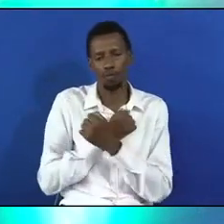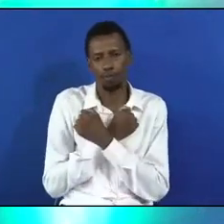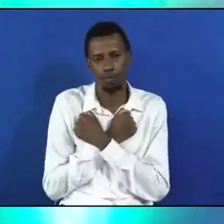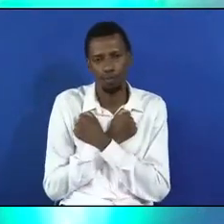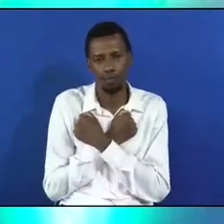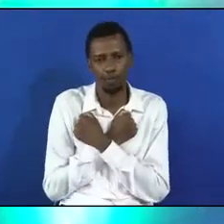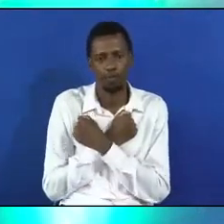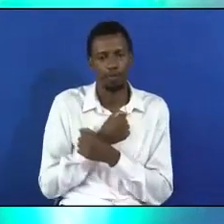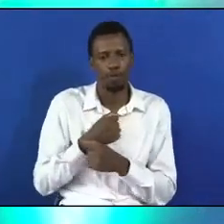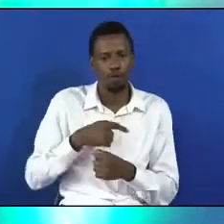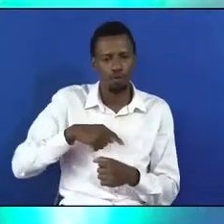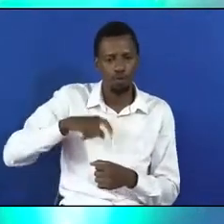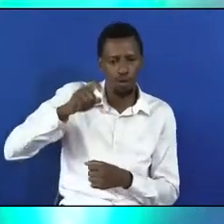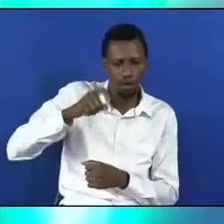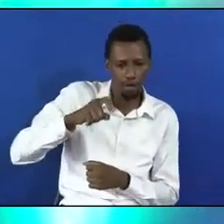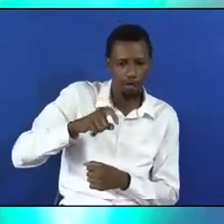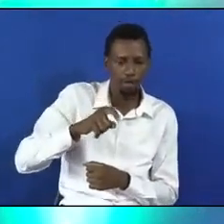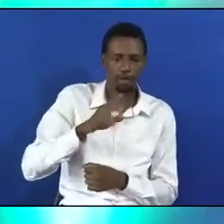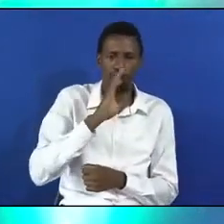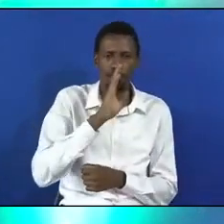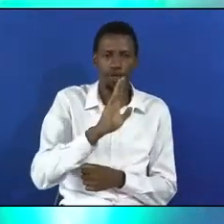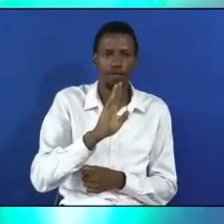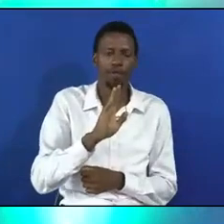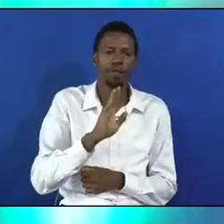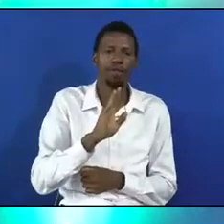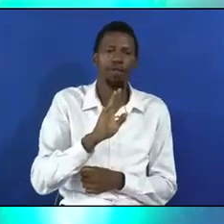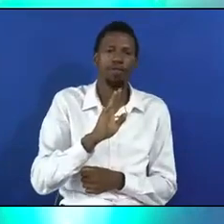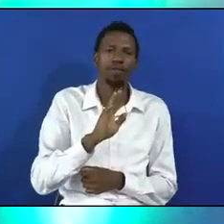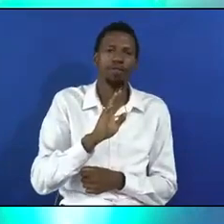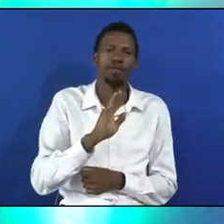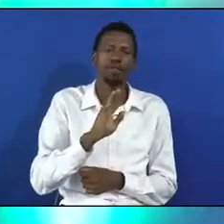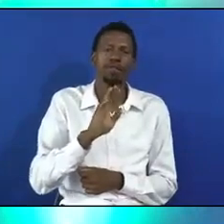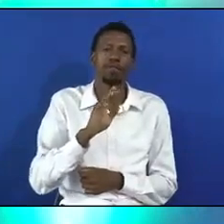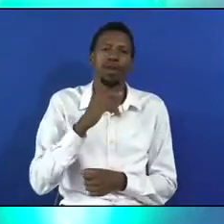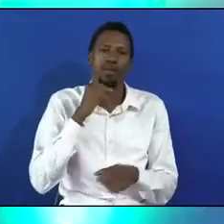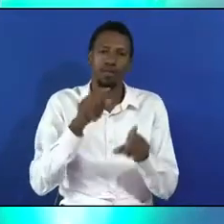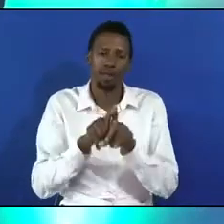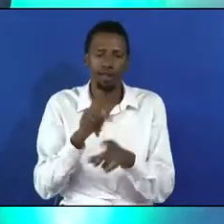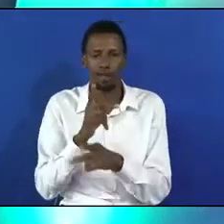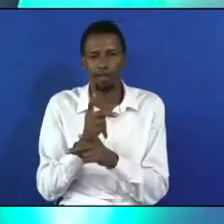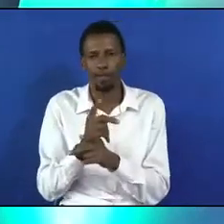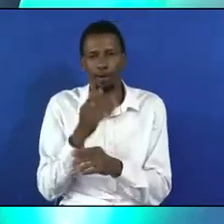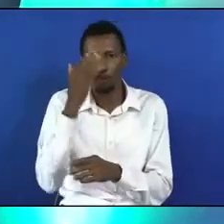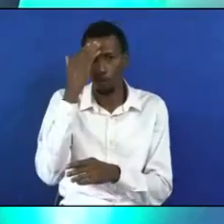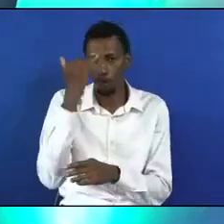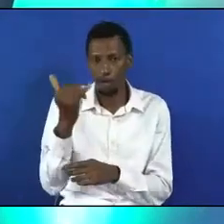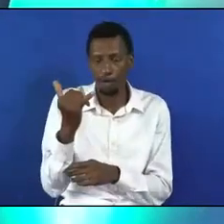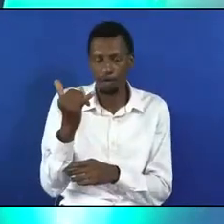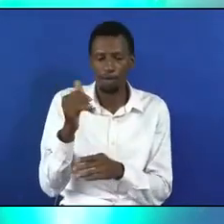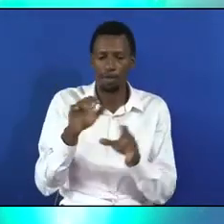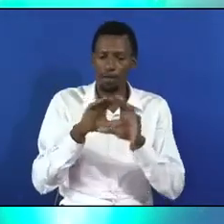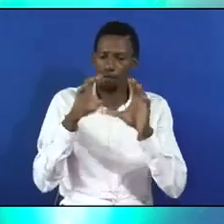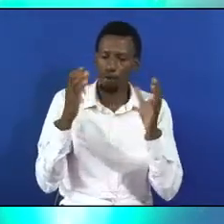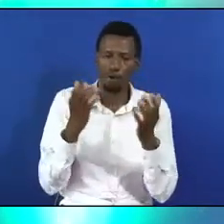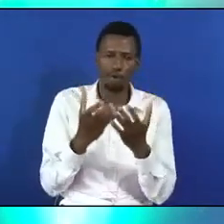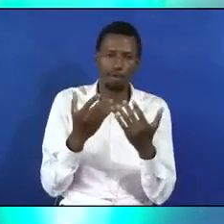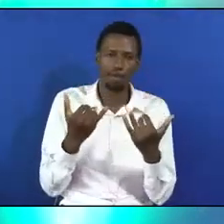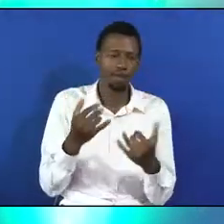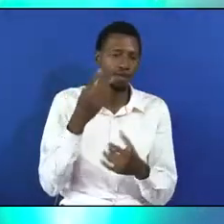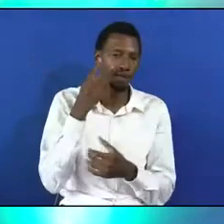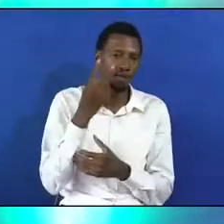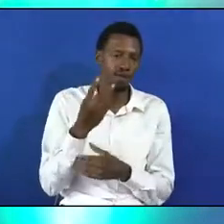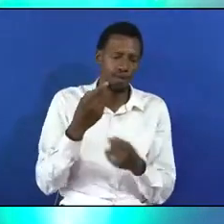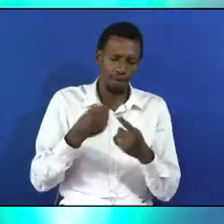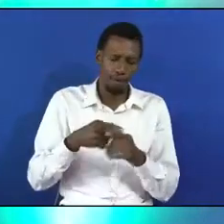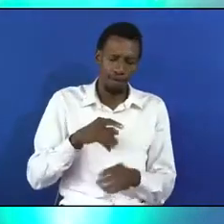hand, because we are a body, and when a finger is aching, the whole body is doing what? Is aching. But the spirit